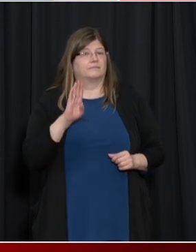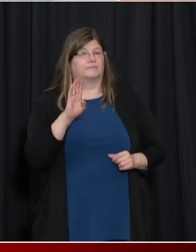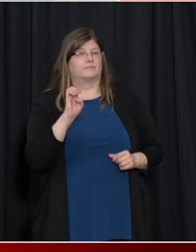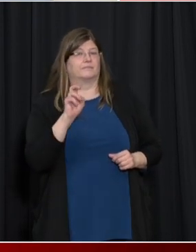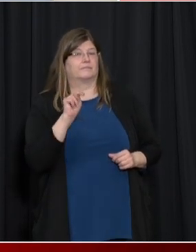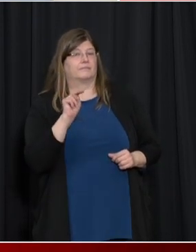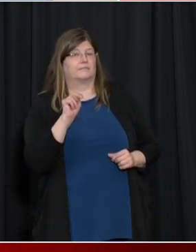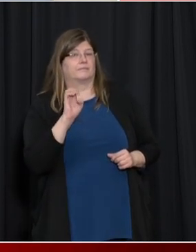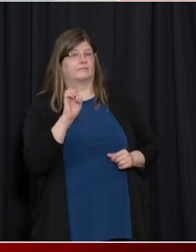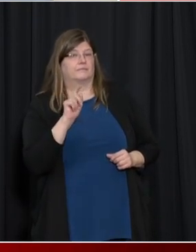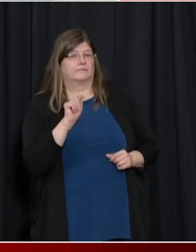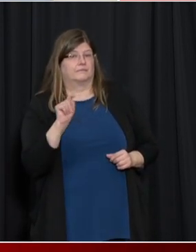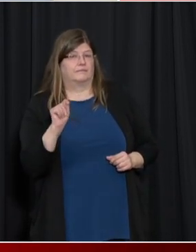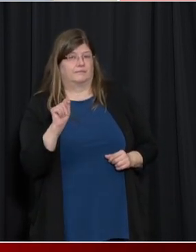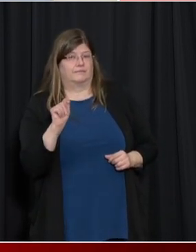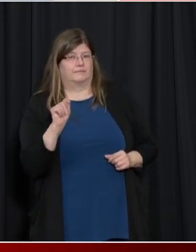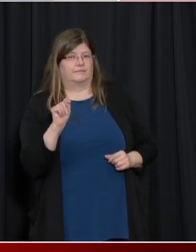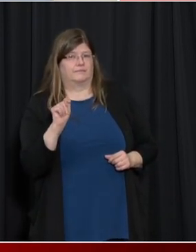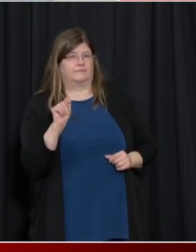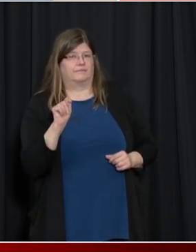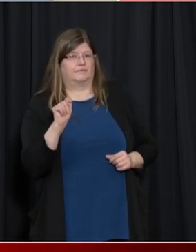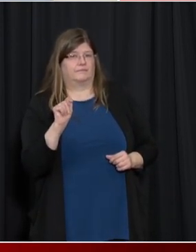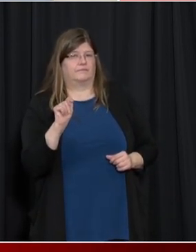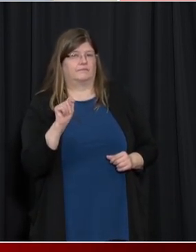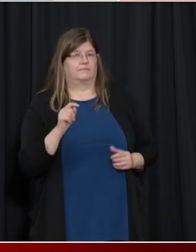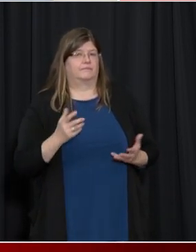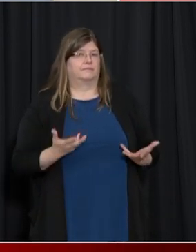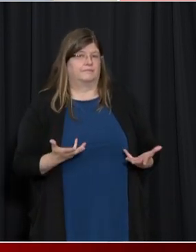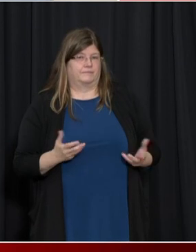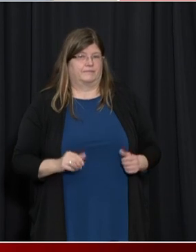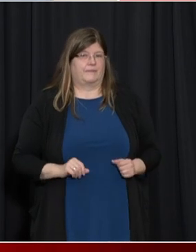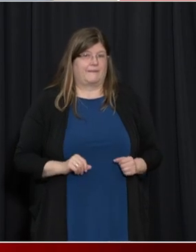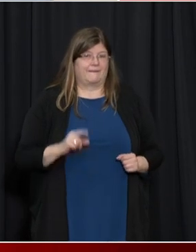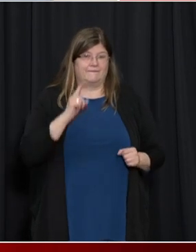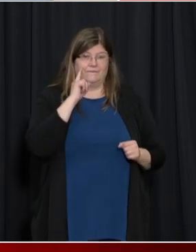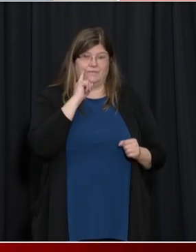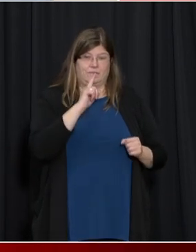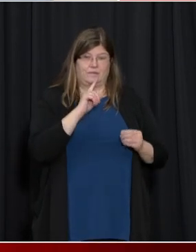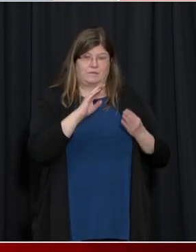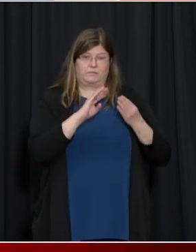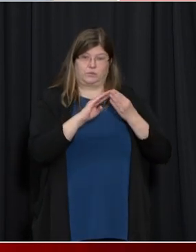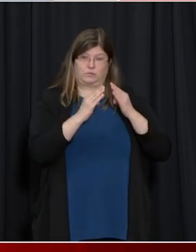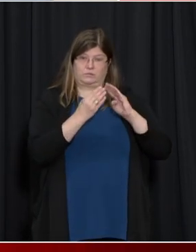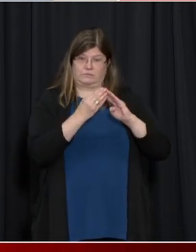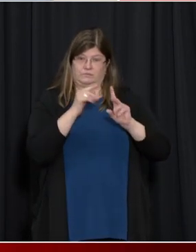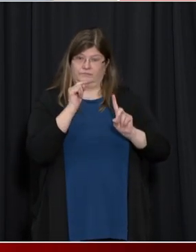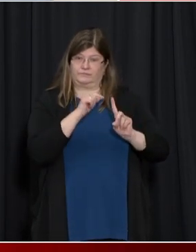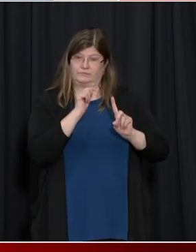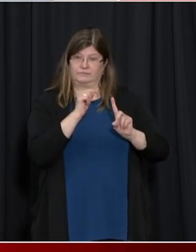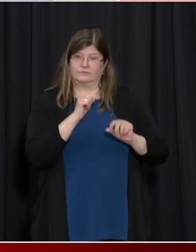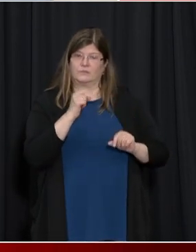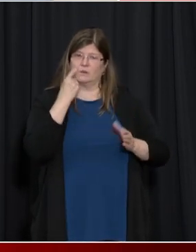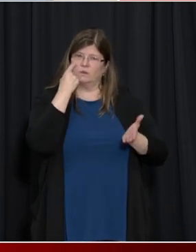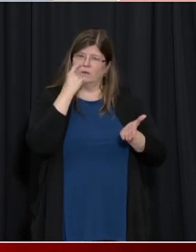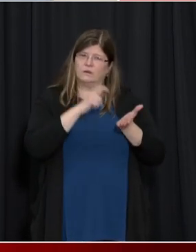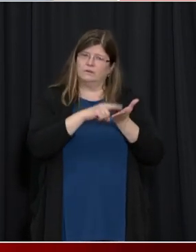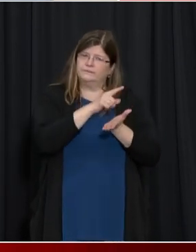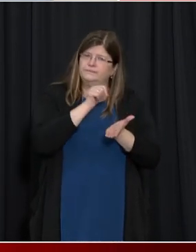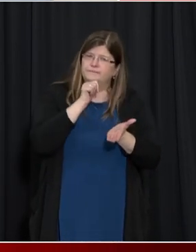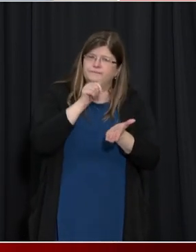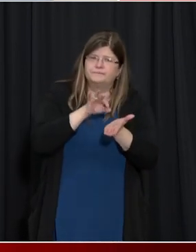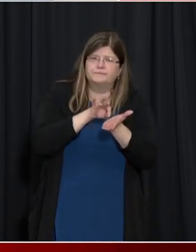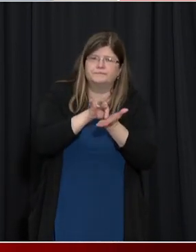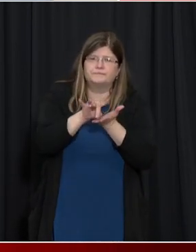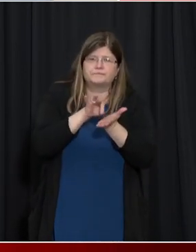for community spread, I know that you're excluding congregate cases. Does that apply to both staff and residents,